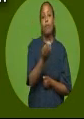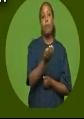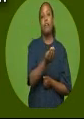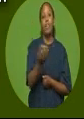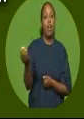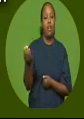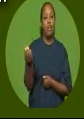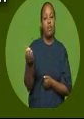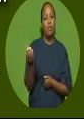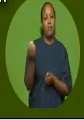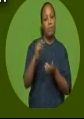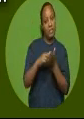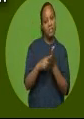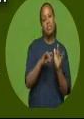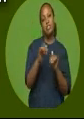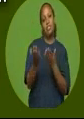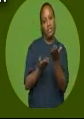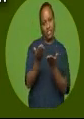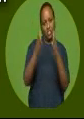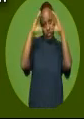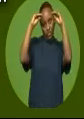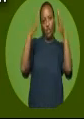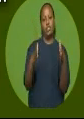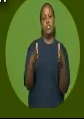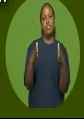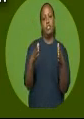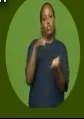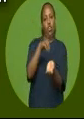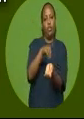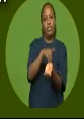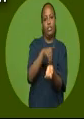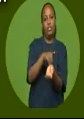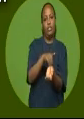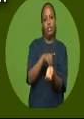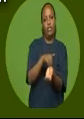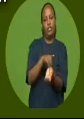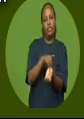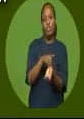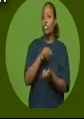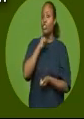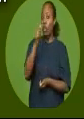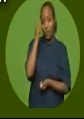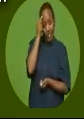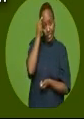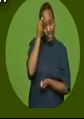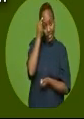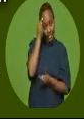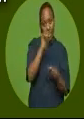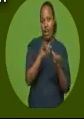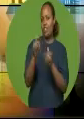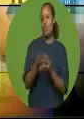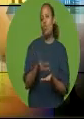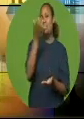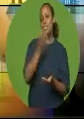Non-material goods, such as services of teachers, doctors, are not considered as